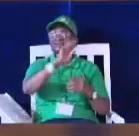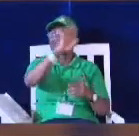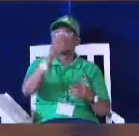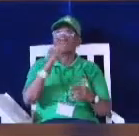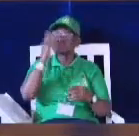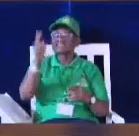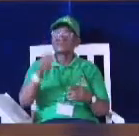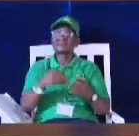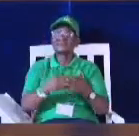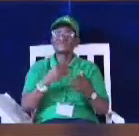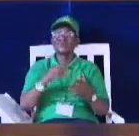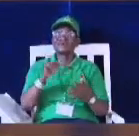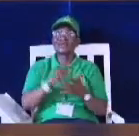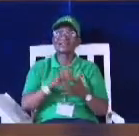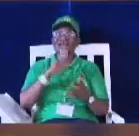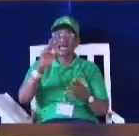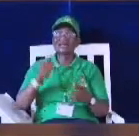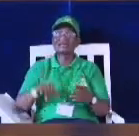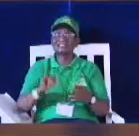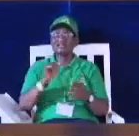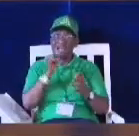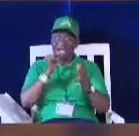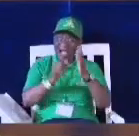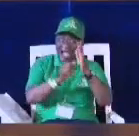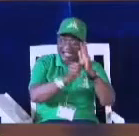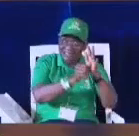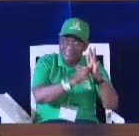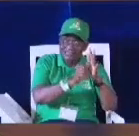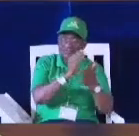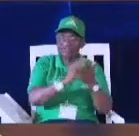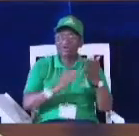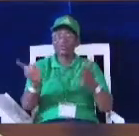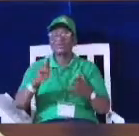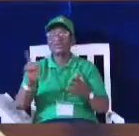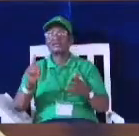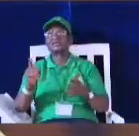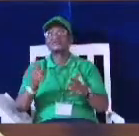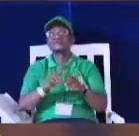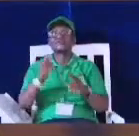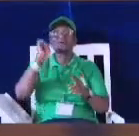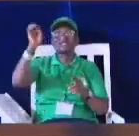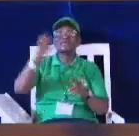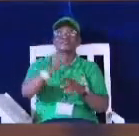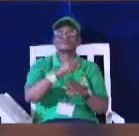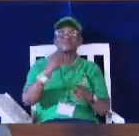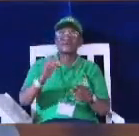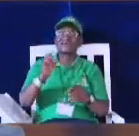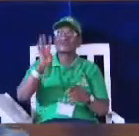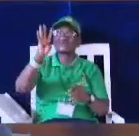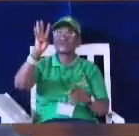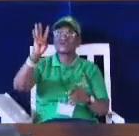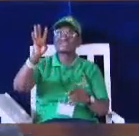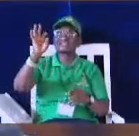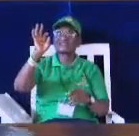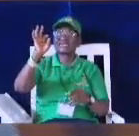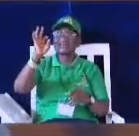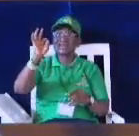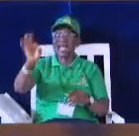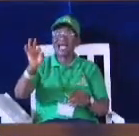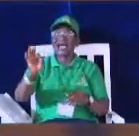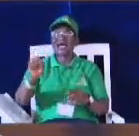that are still hiding somewhere. So he took the 49th stripe, 48th stripe,